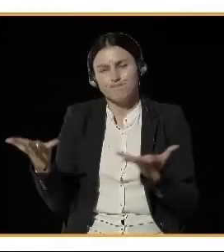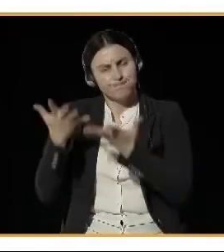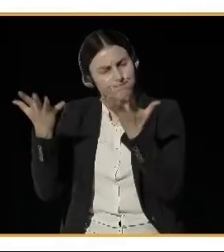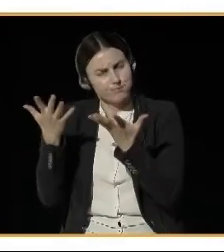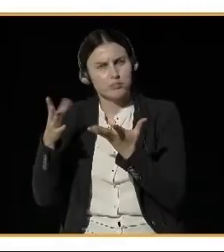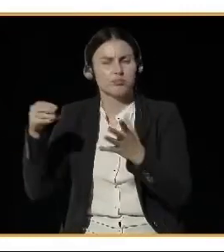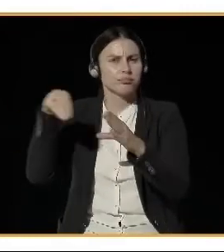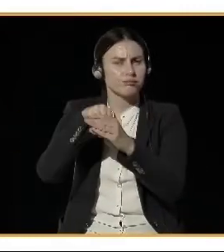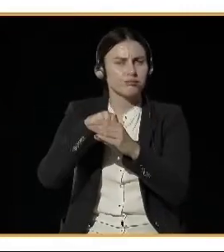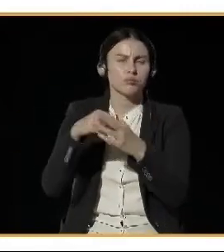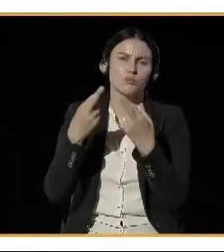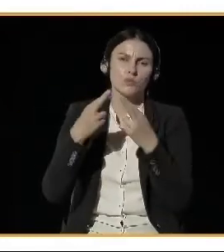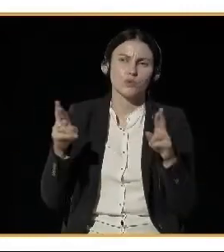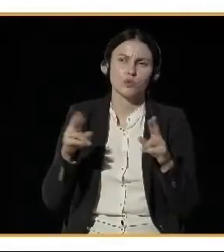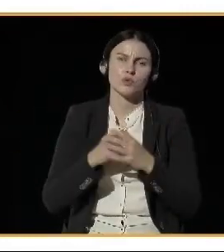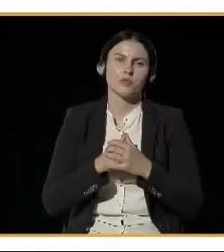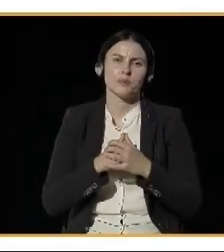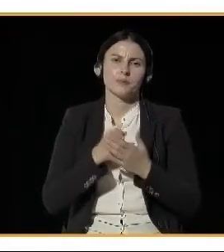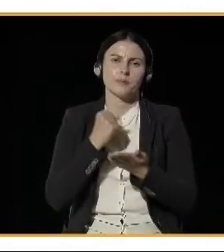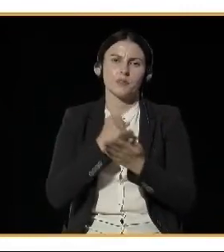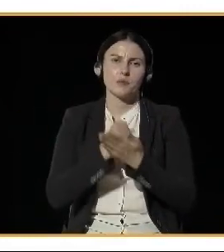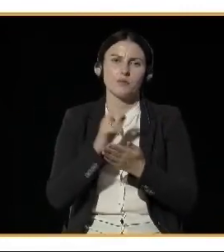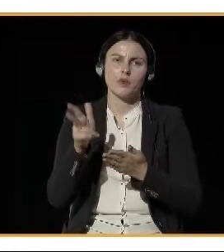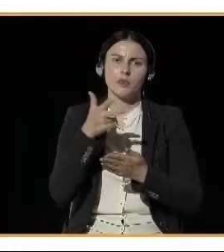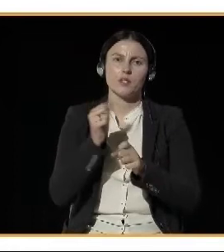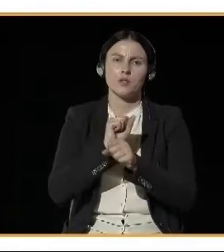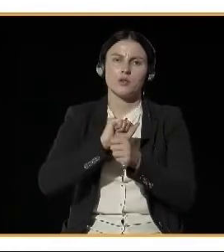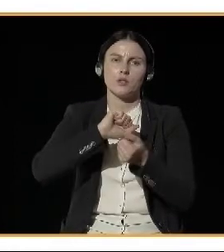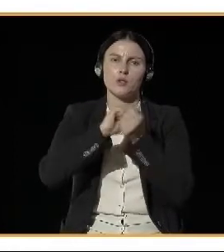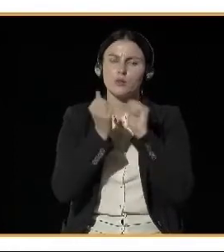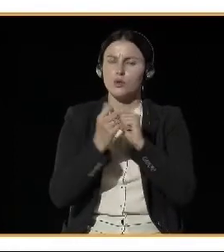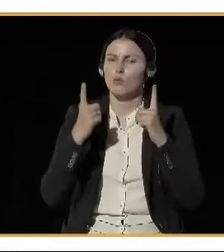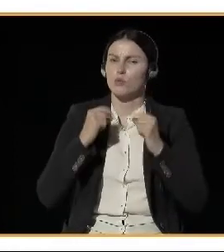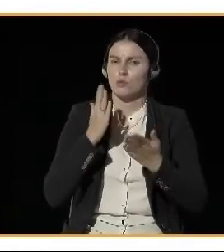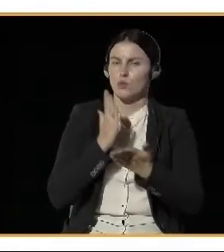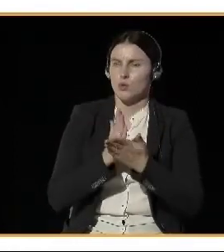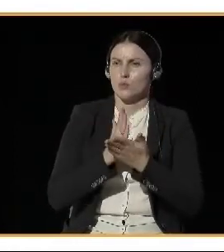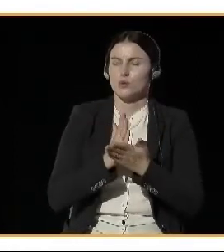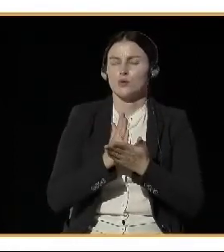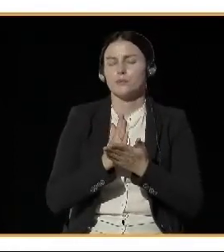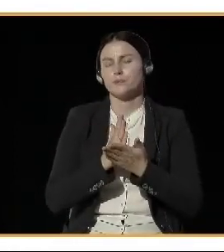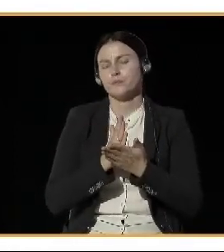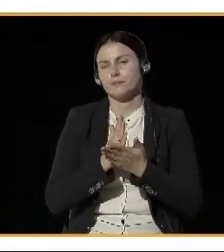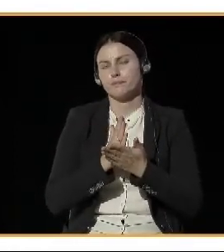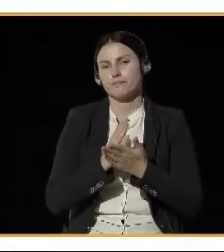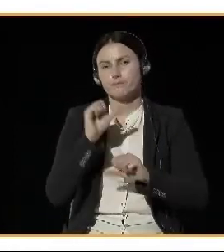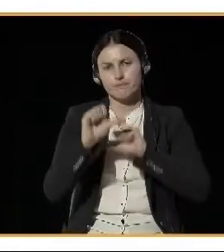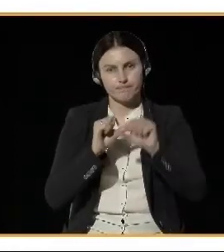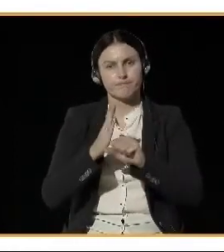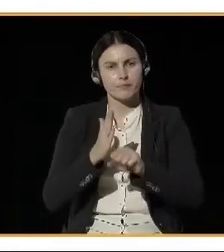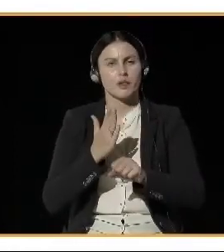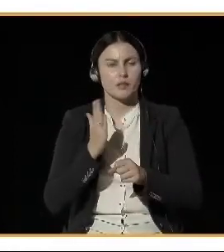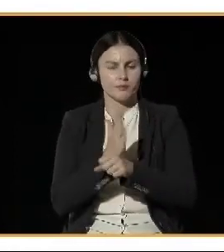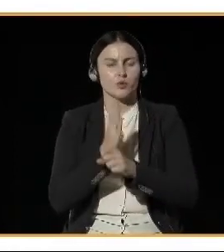by this active aging, it is not merely understood the labor activity or the physical